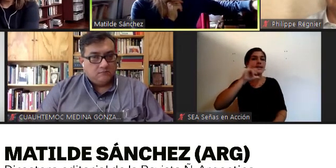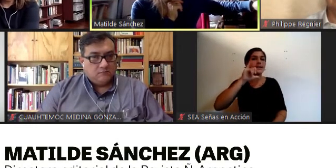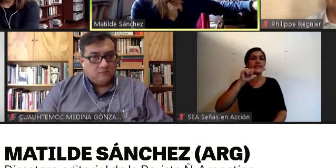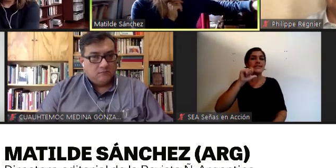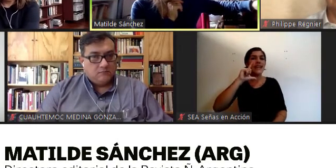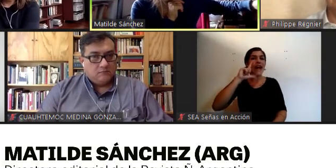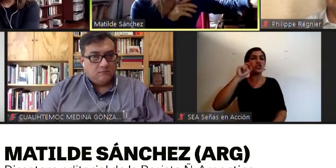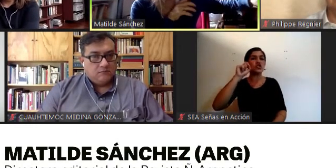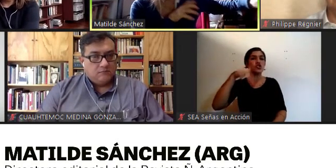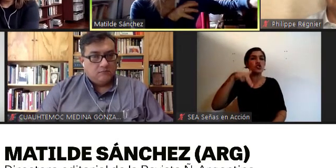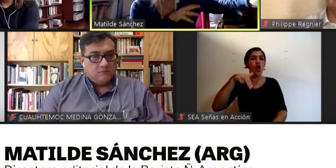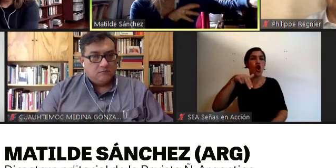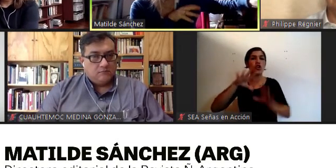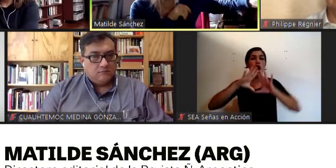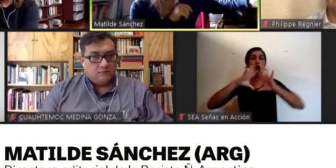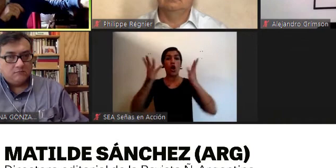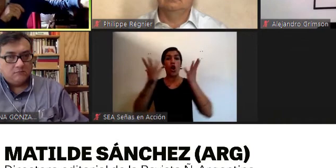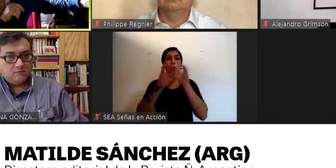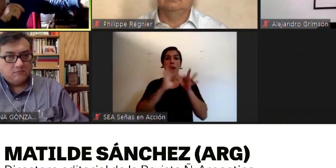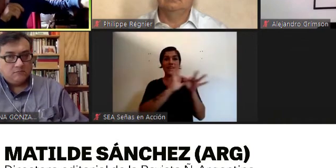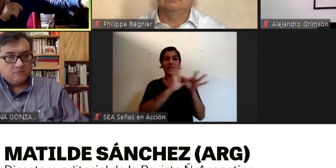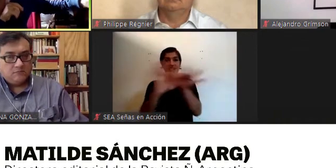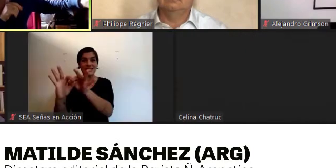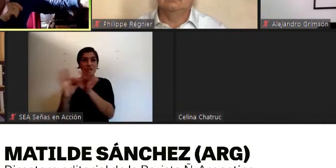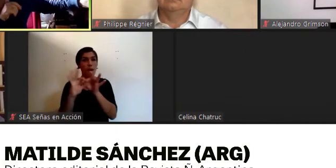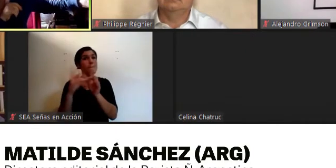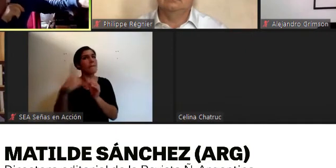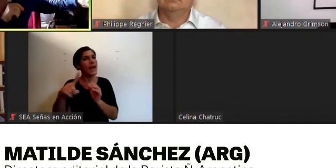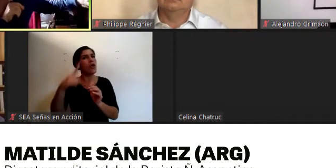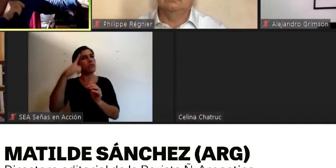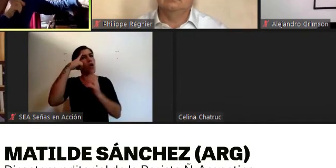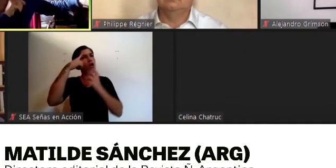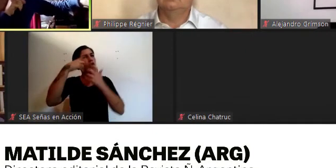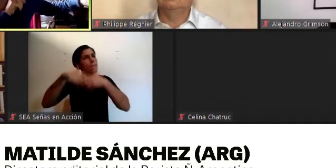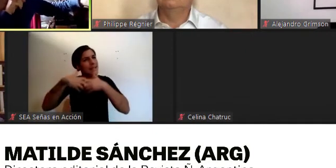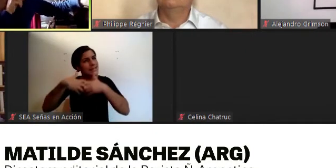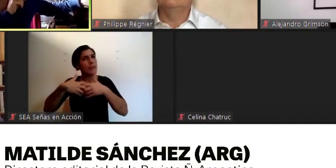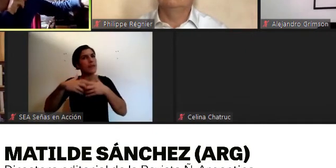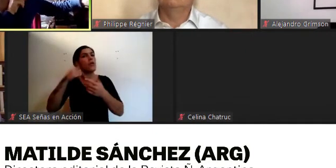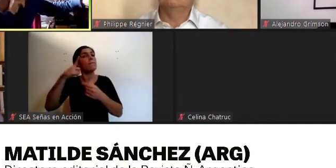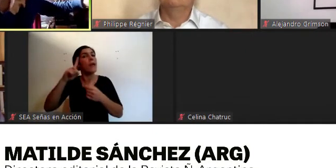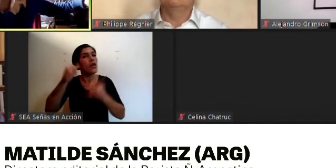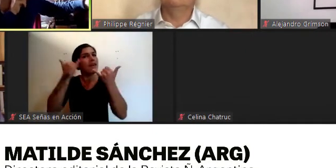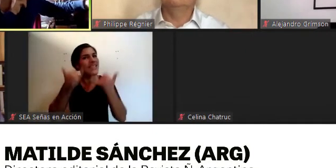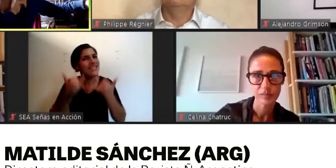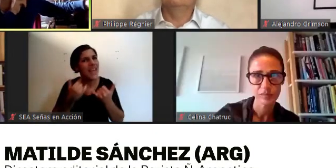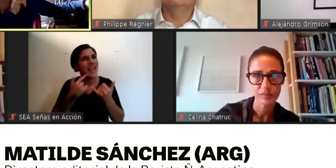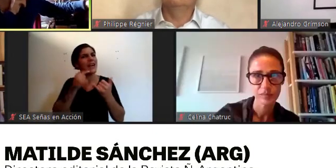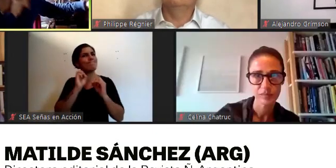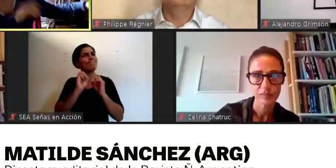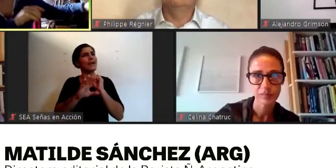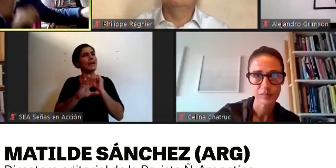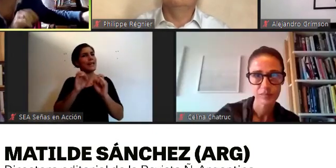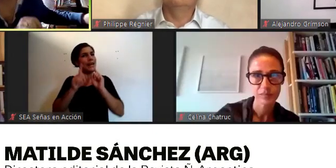was listening to Anna Sokolov, and she said that